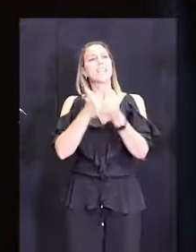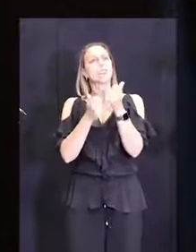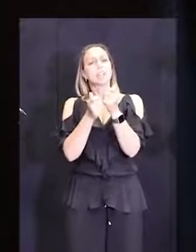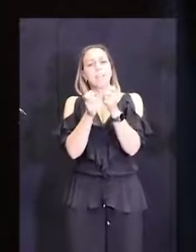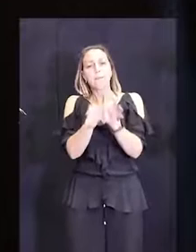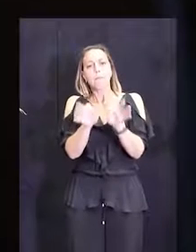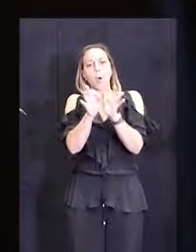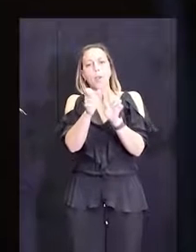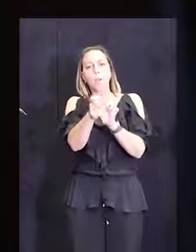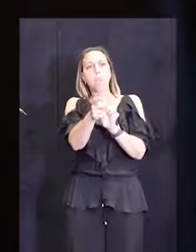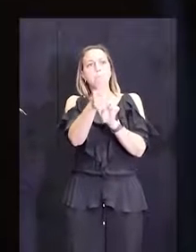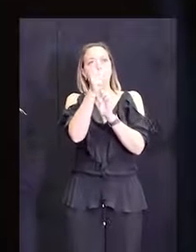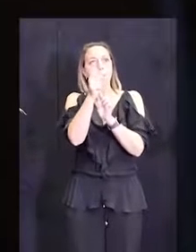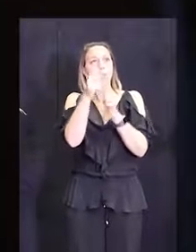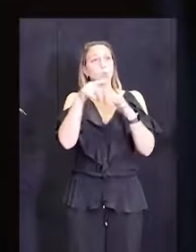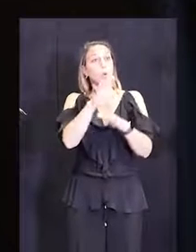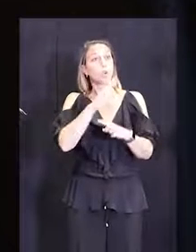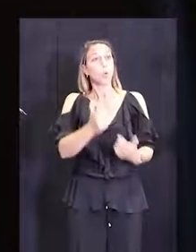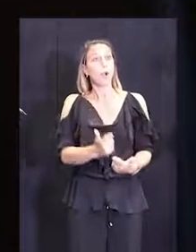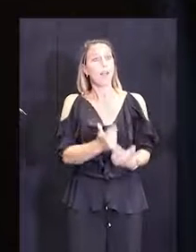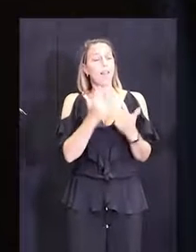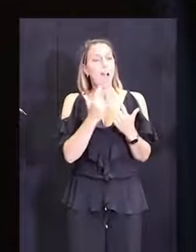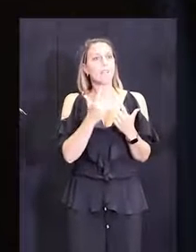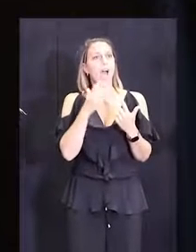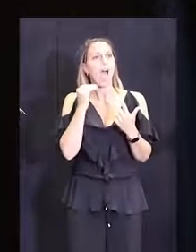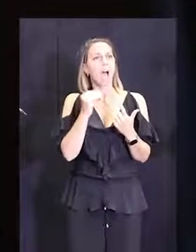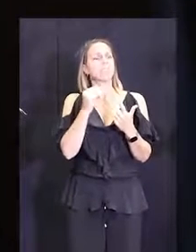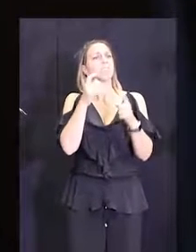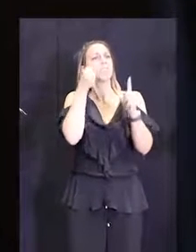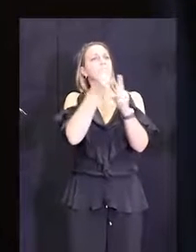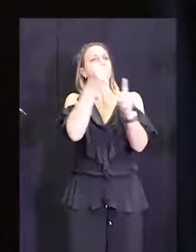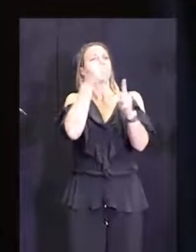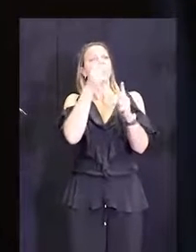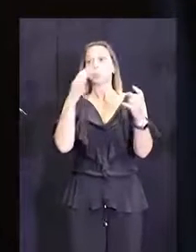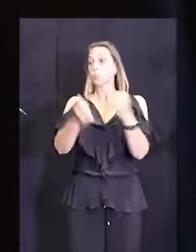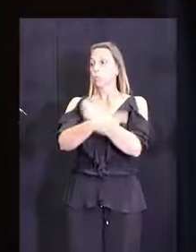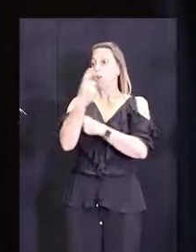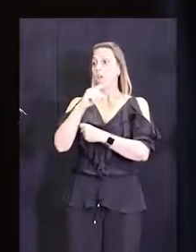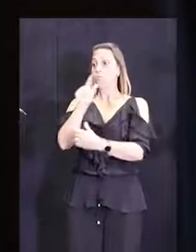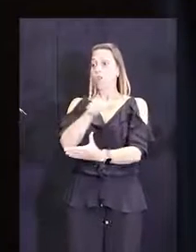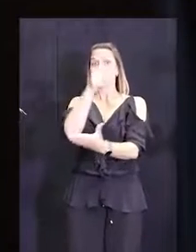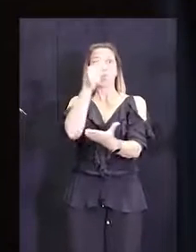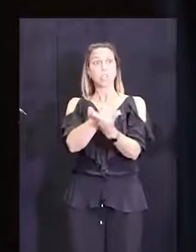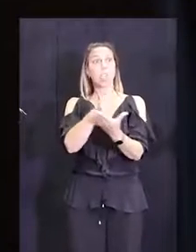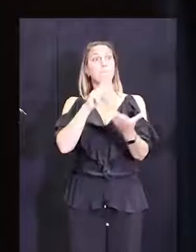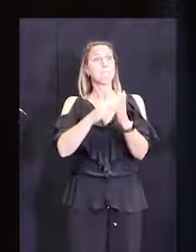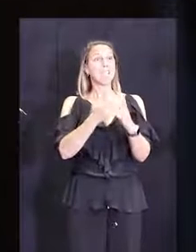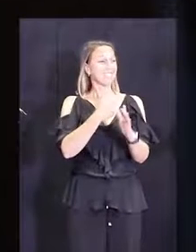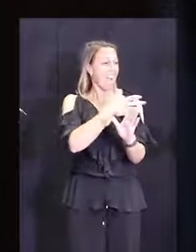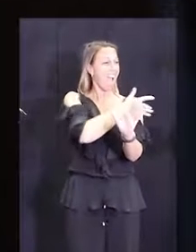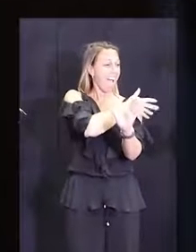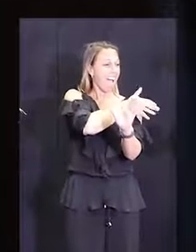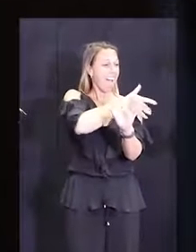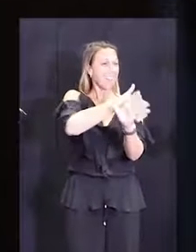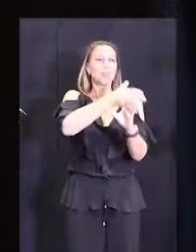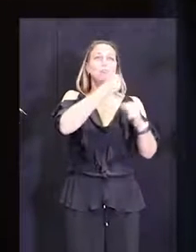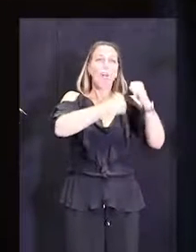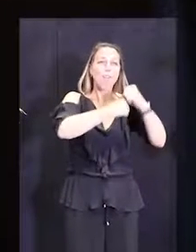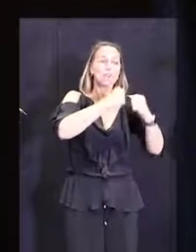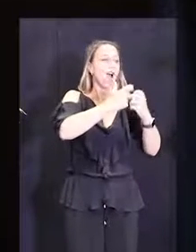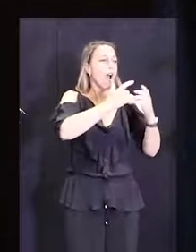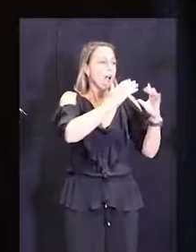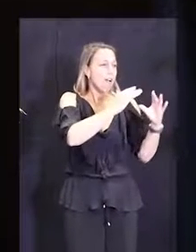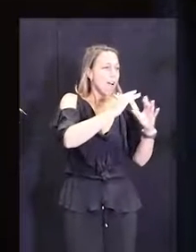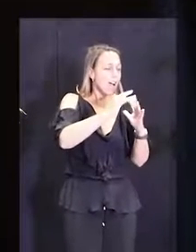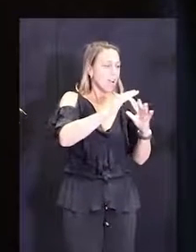life is accompanied by a turning point. Today's graduation marks the transition from a structured childhood to